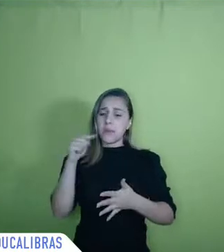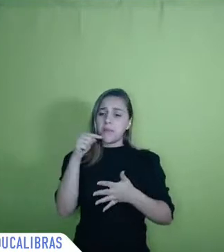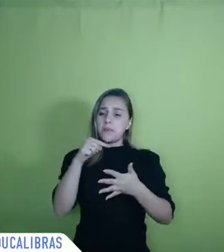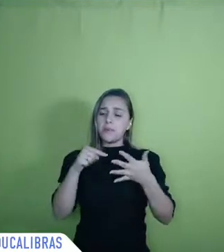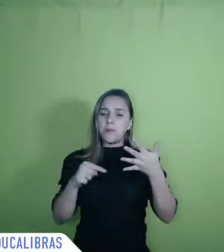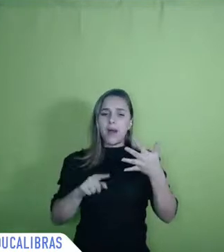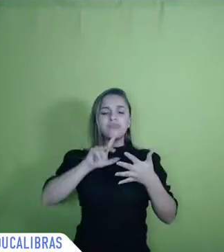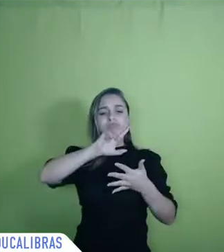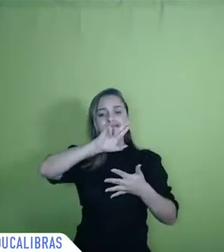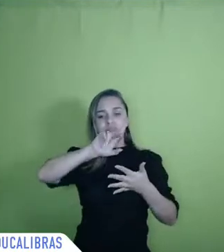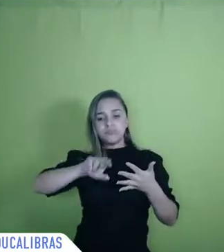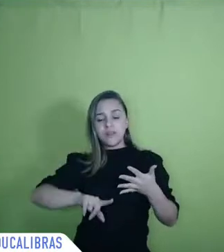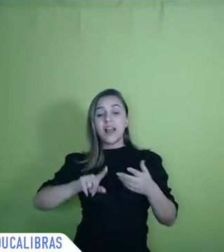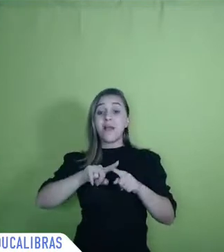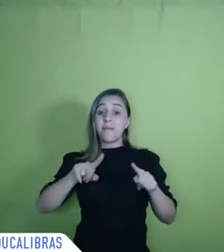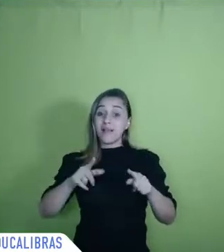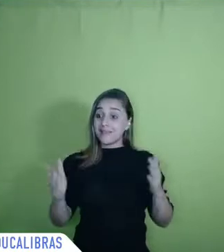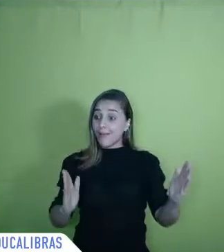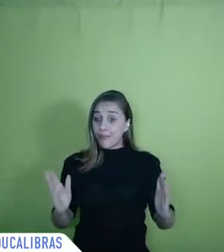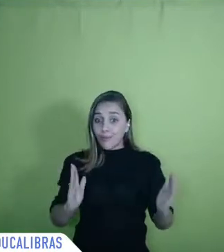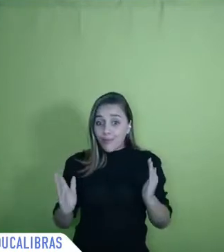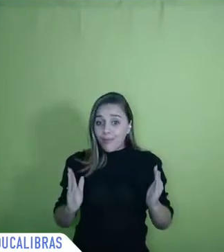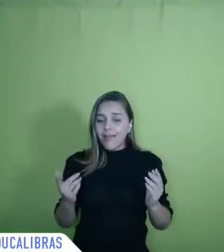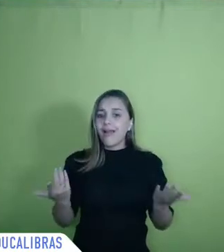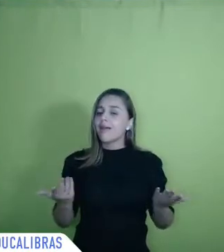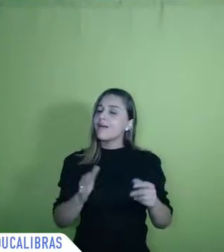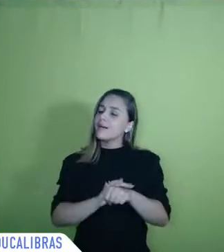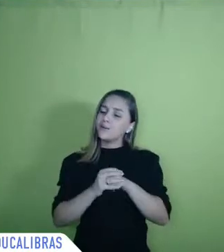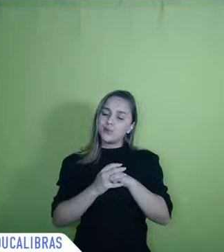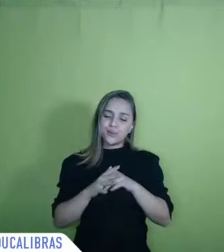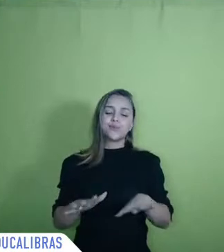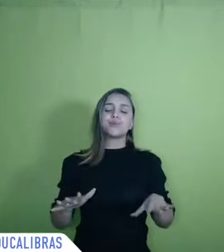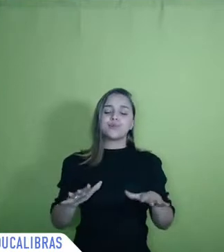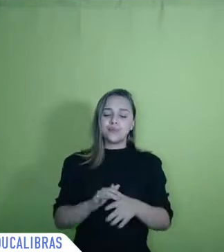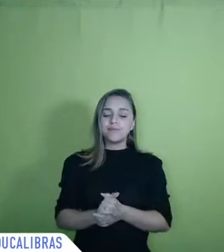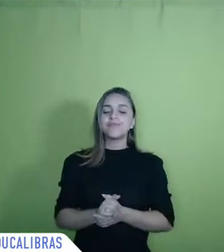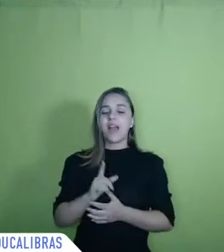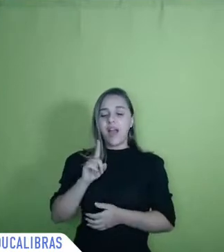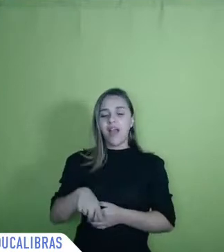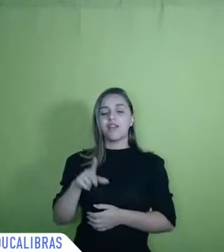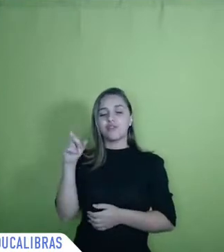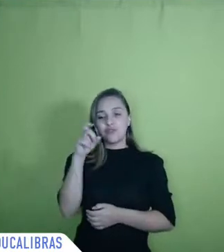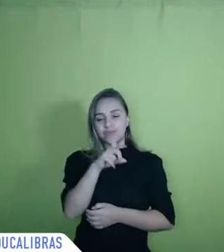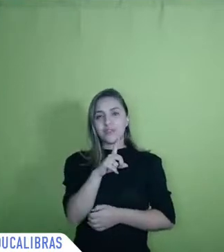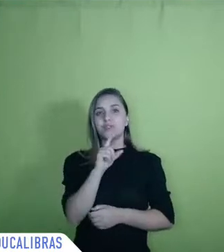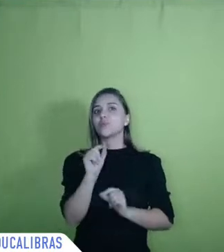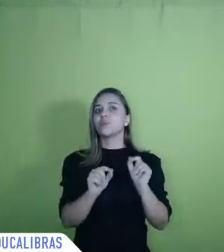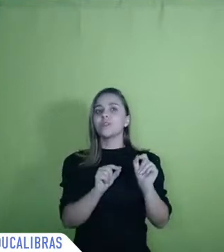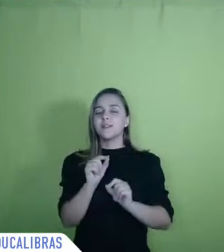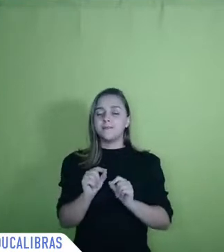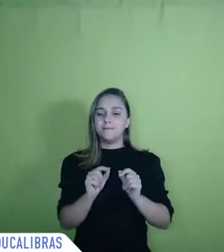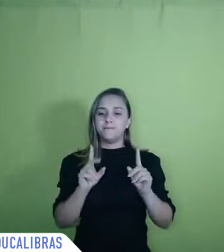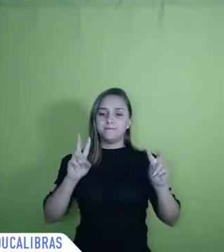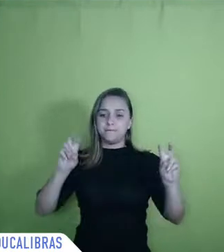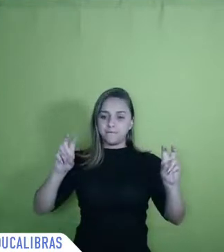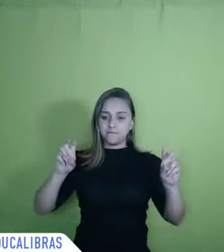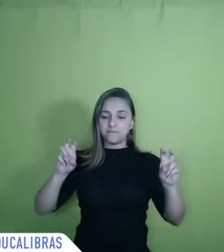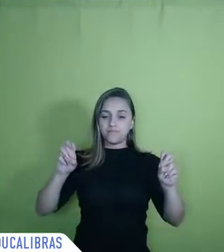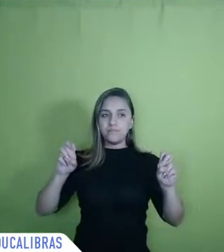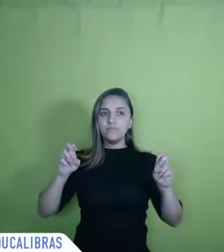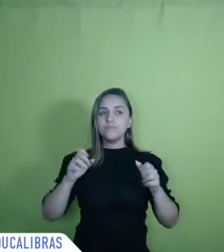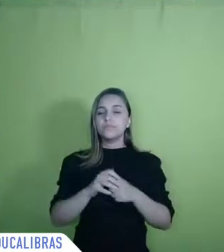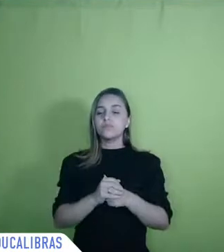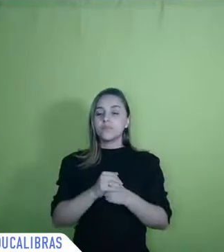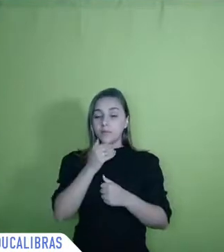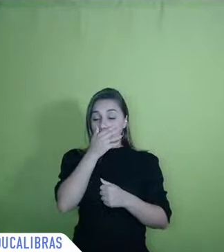and I think the crucial aspect here, it was touched upon, the limitations on spending, the techo de gastos. I